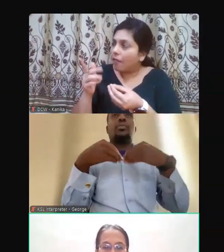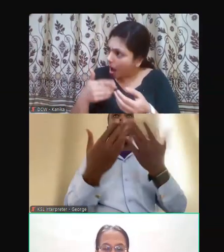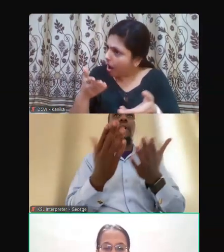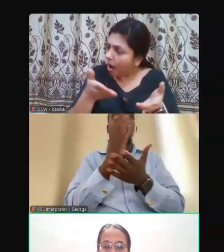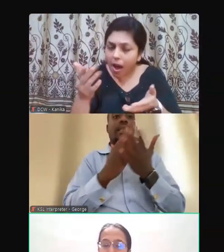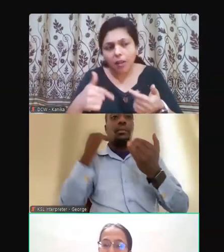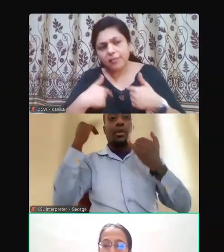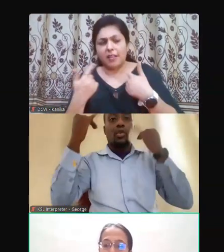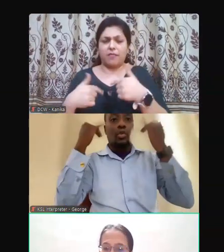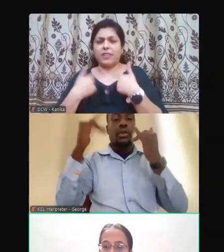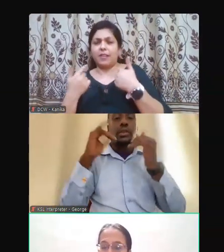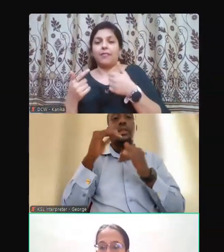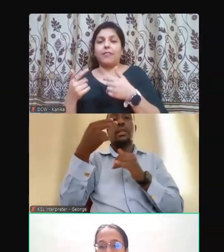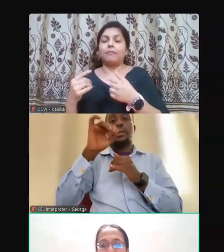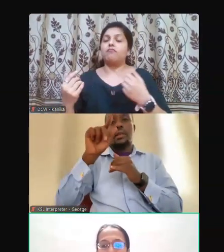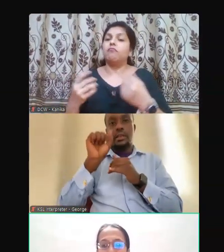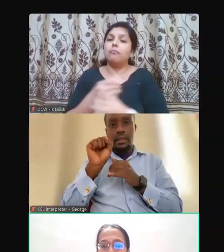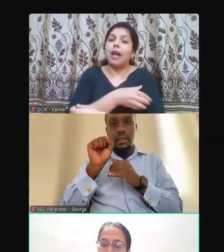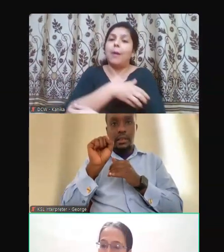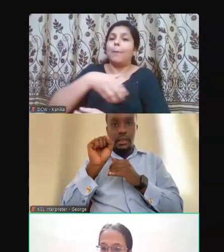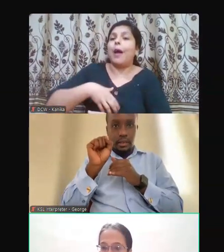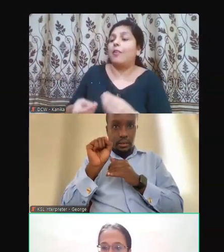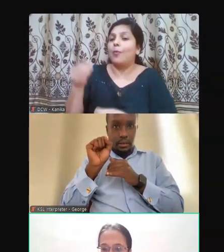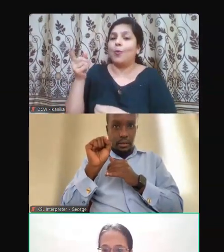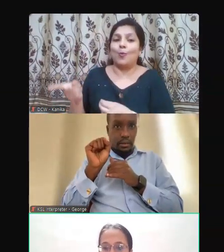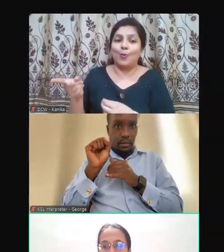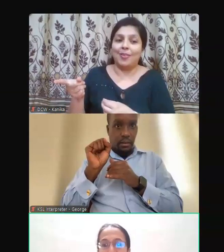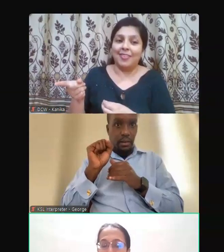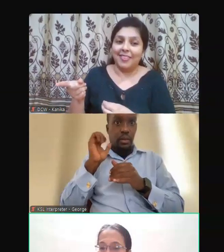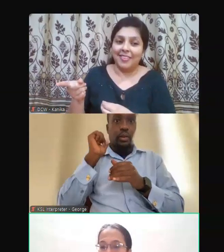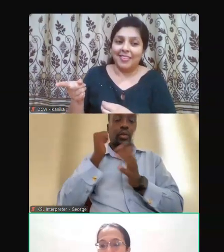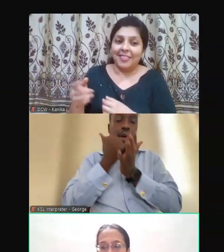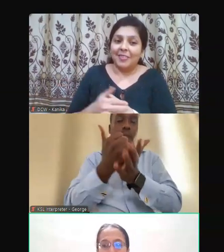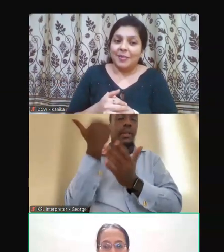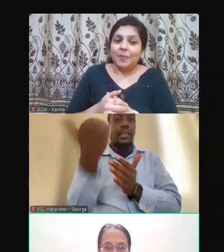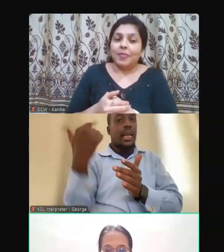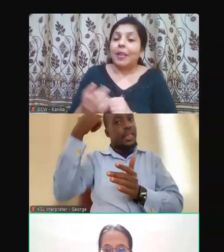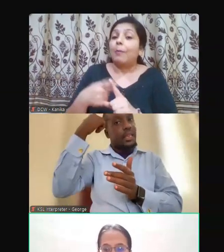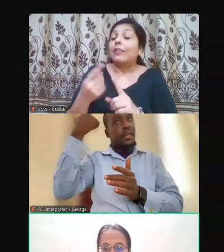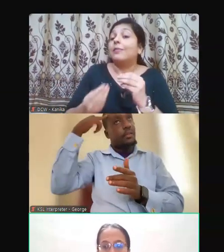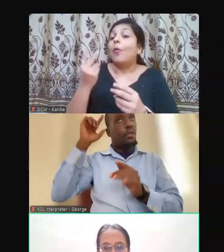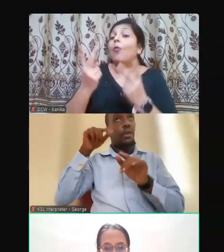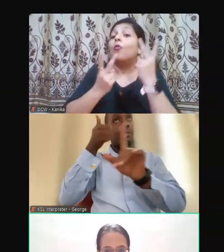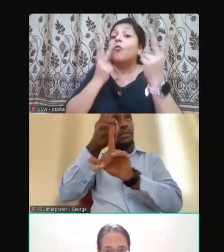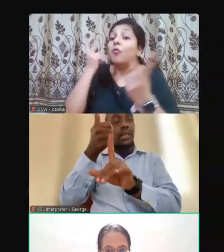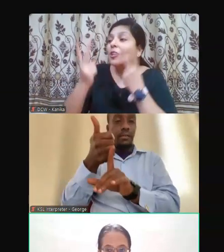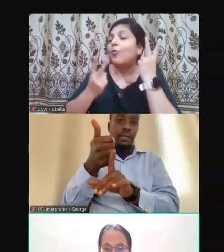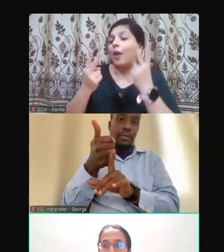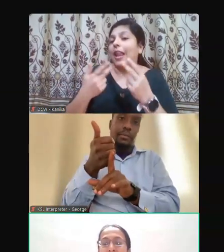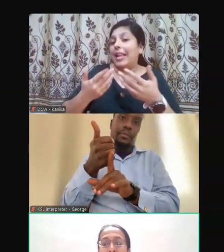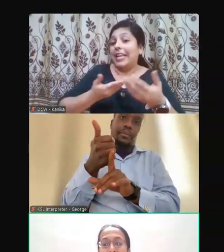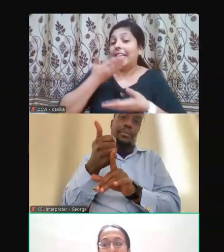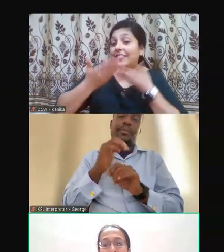some hints. That always helps a child to think for himself. And that's also a sense of empowerment that goes to the deaf